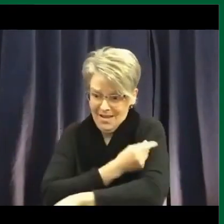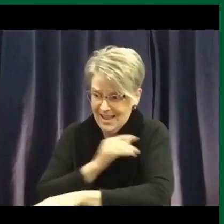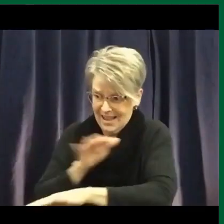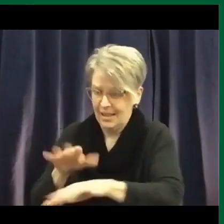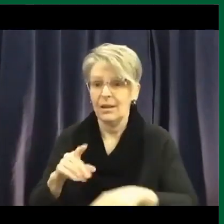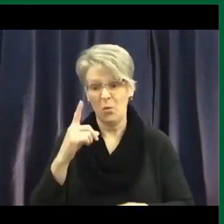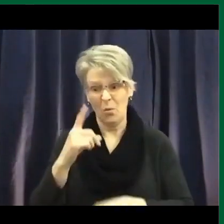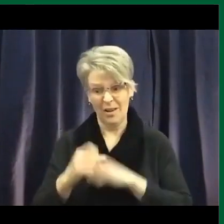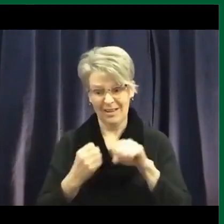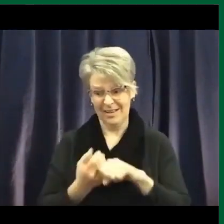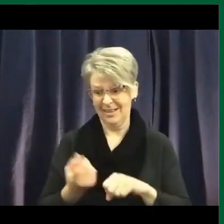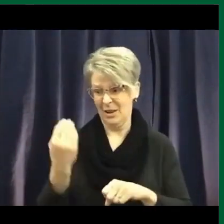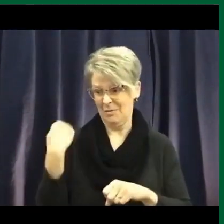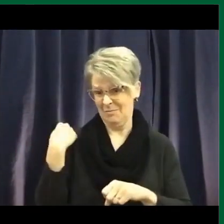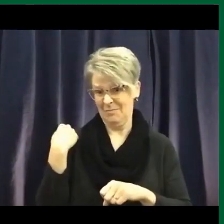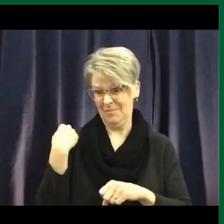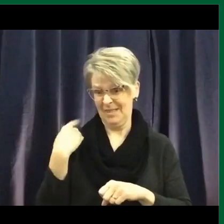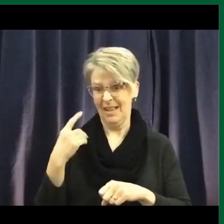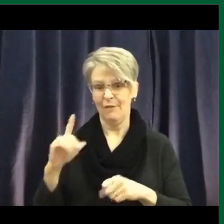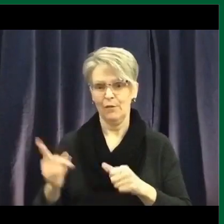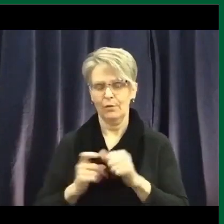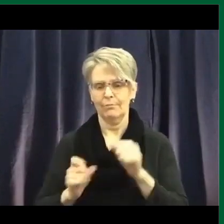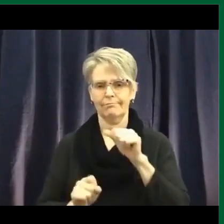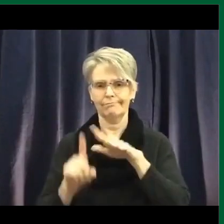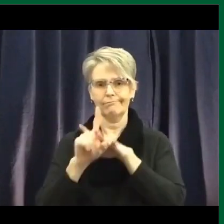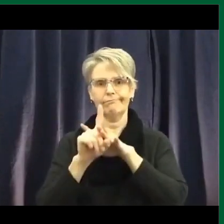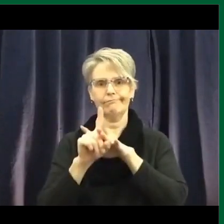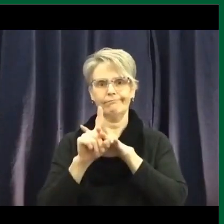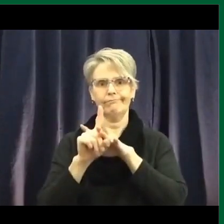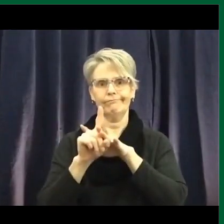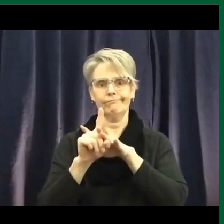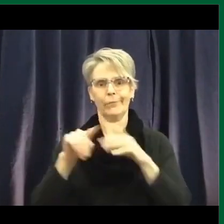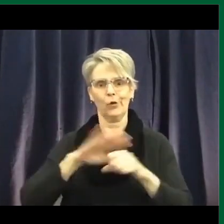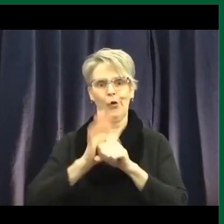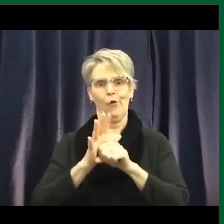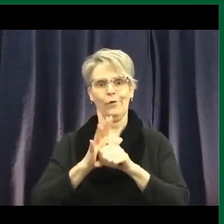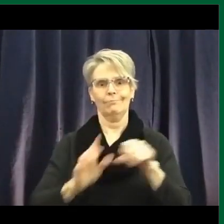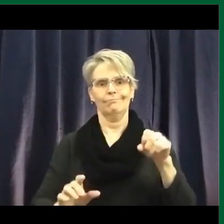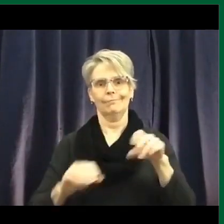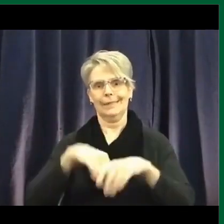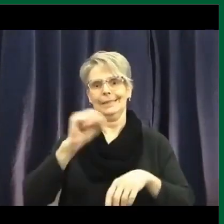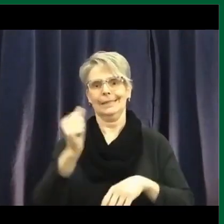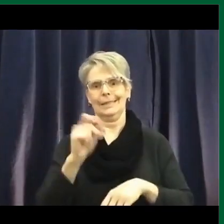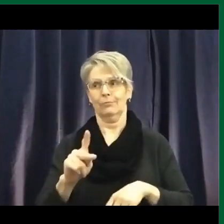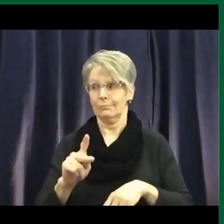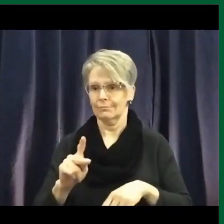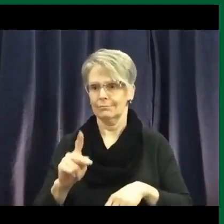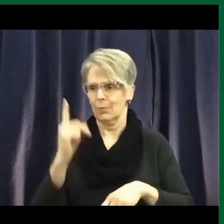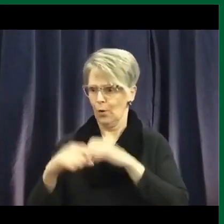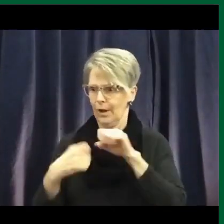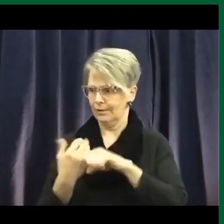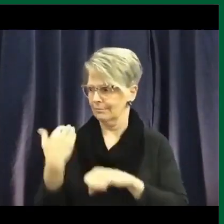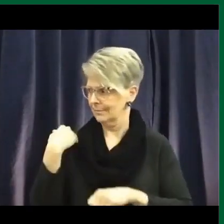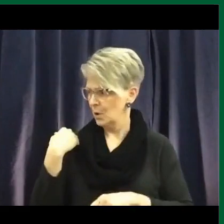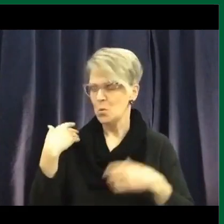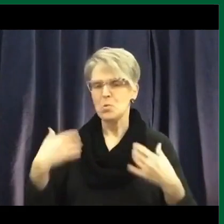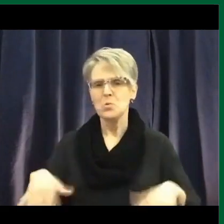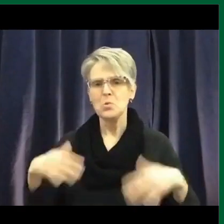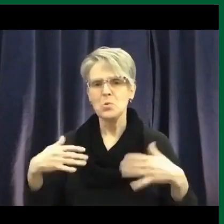this week, the first case of COVID-19 was detected in Saskatchewan. This has been a difficult year for everyone, I